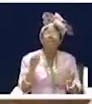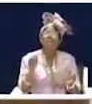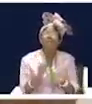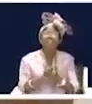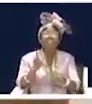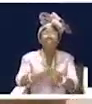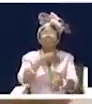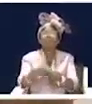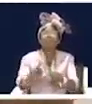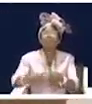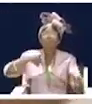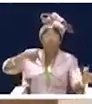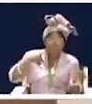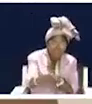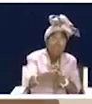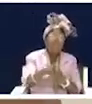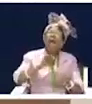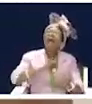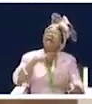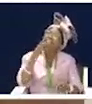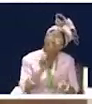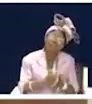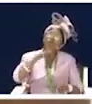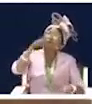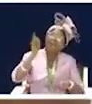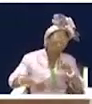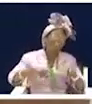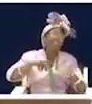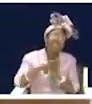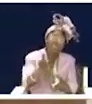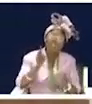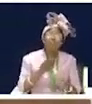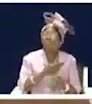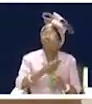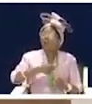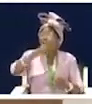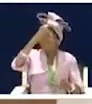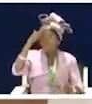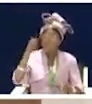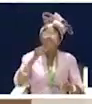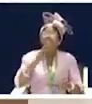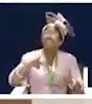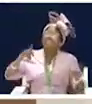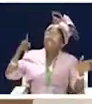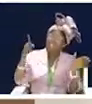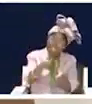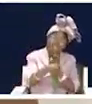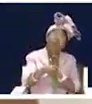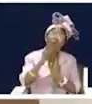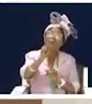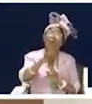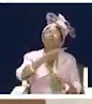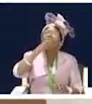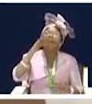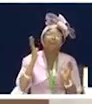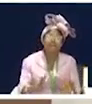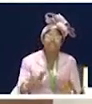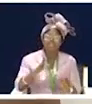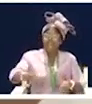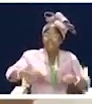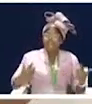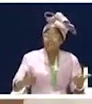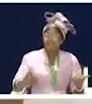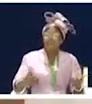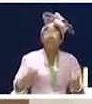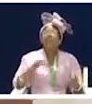you cannot kill us because we are children of God. They end up killing a farmer. They took that farmer's life. God used him